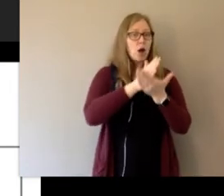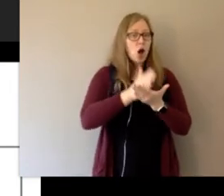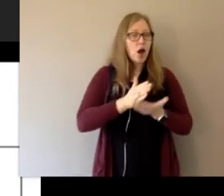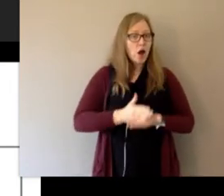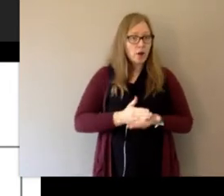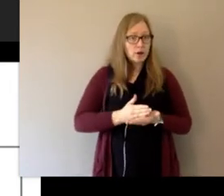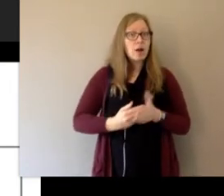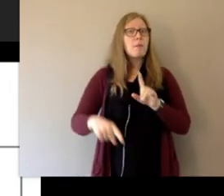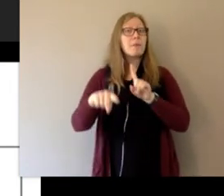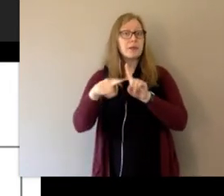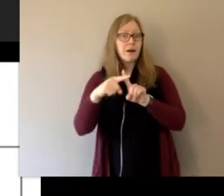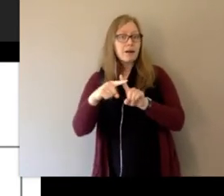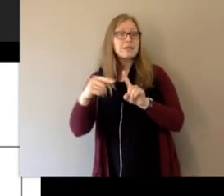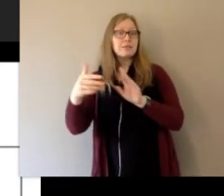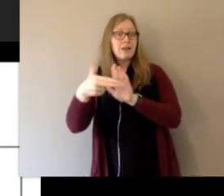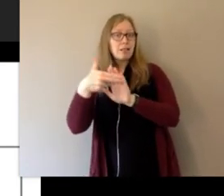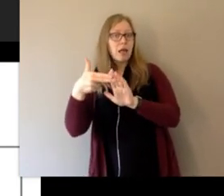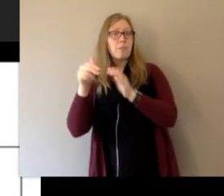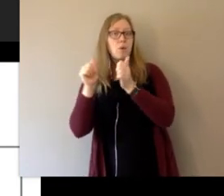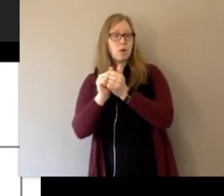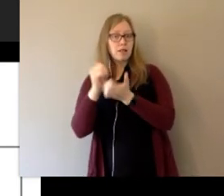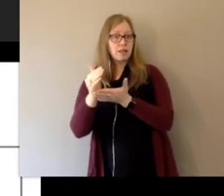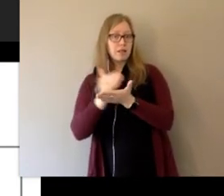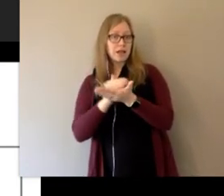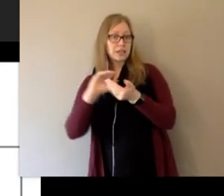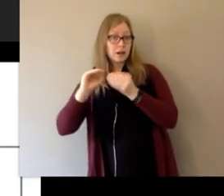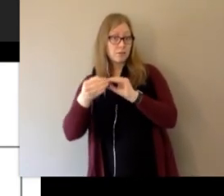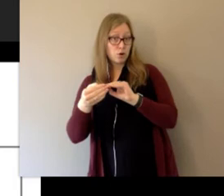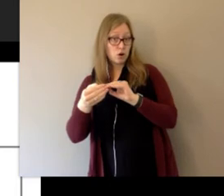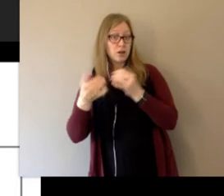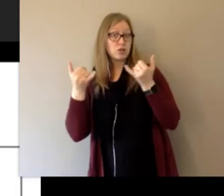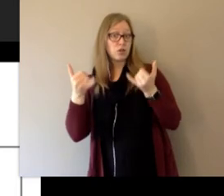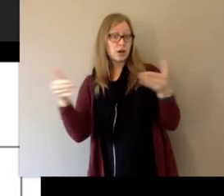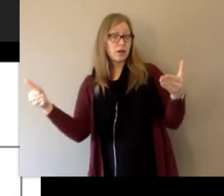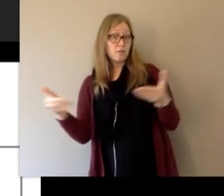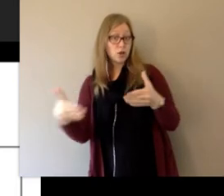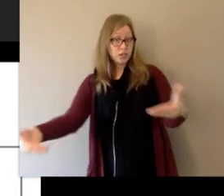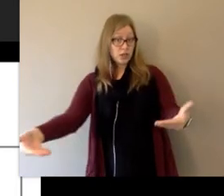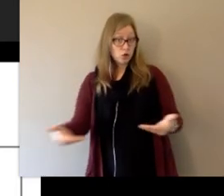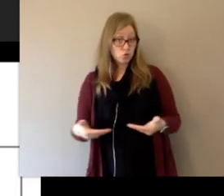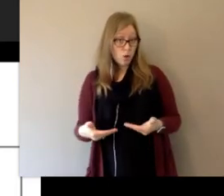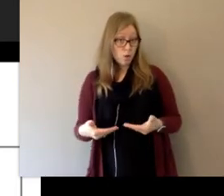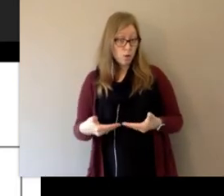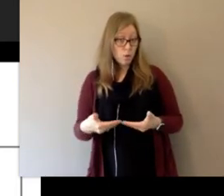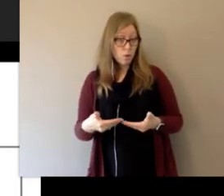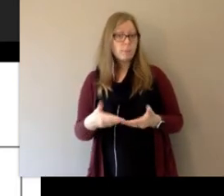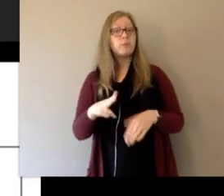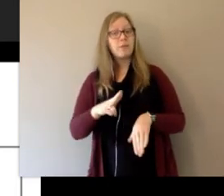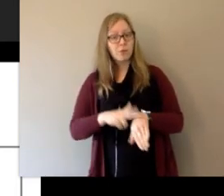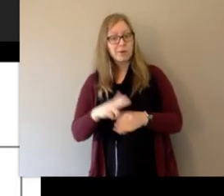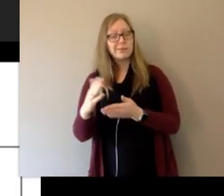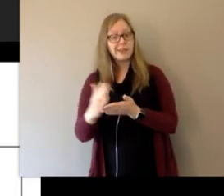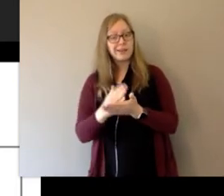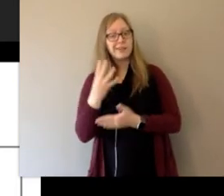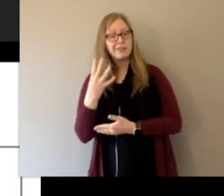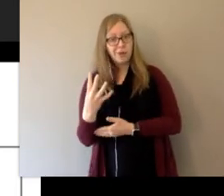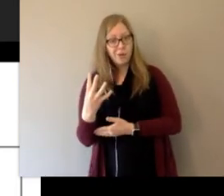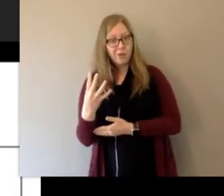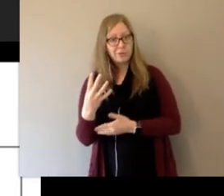well as the lesson it coincides with. So today we're going to focus on the introduction, and of course, this is lesson number